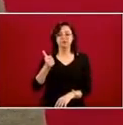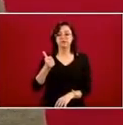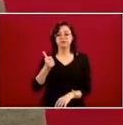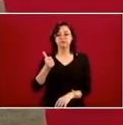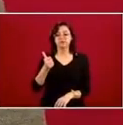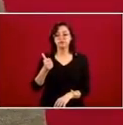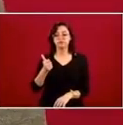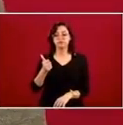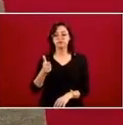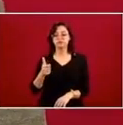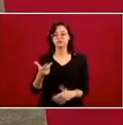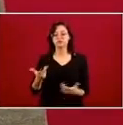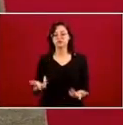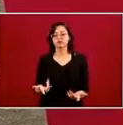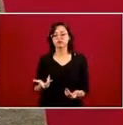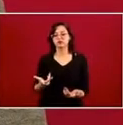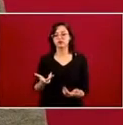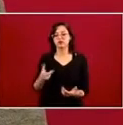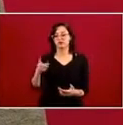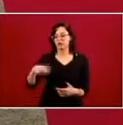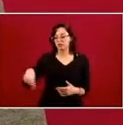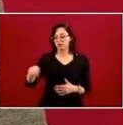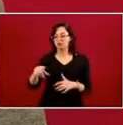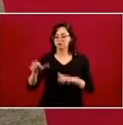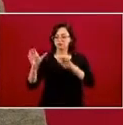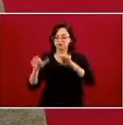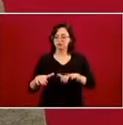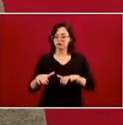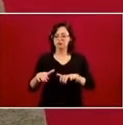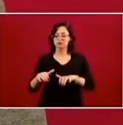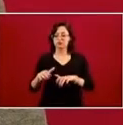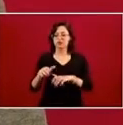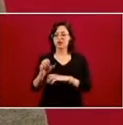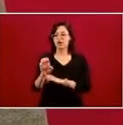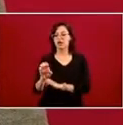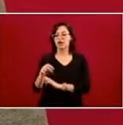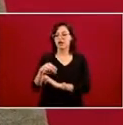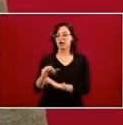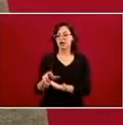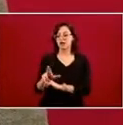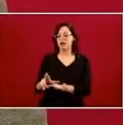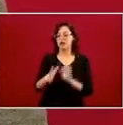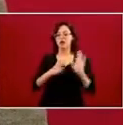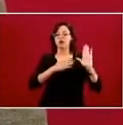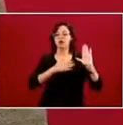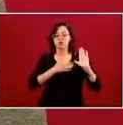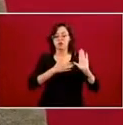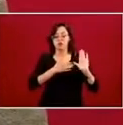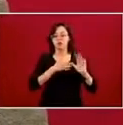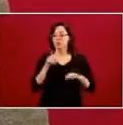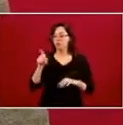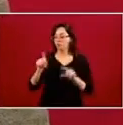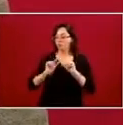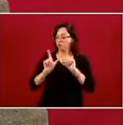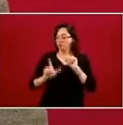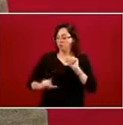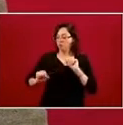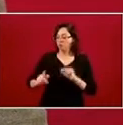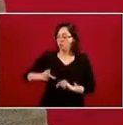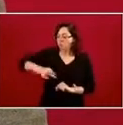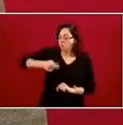I would say is very important, even historic, is a recognition in the national medical residence